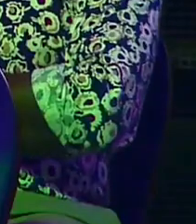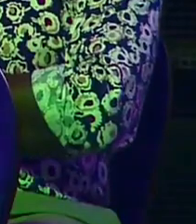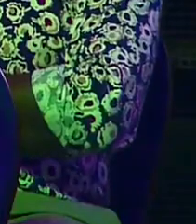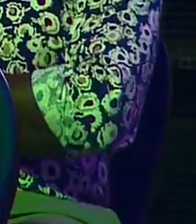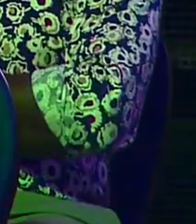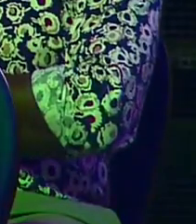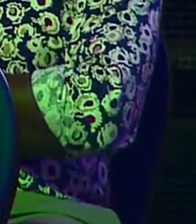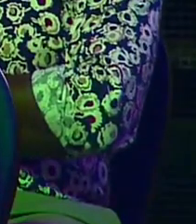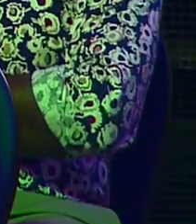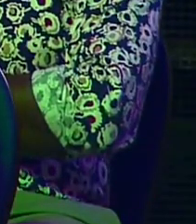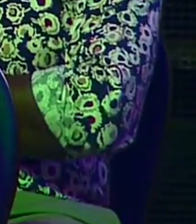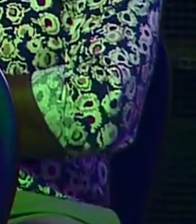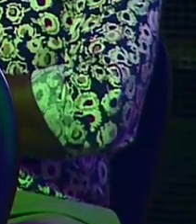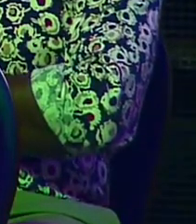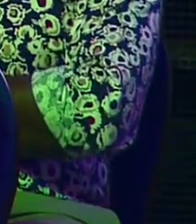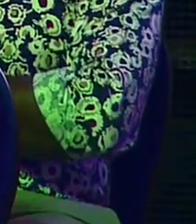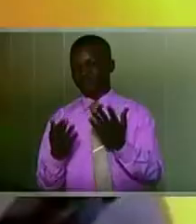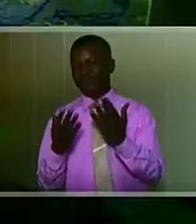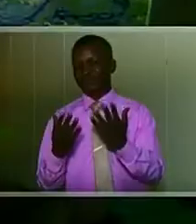bring,